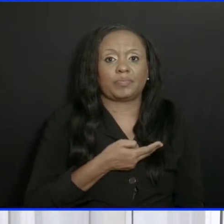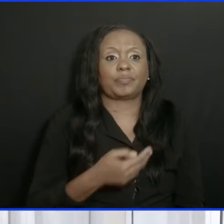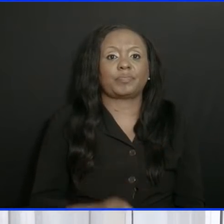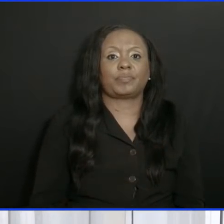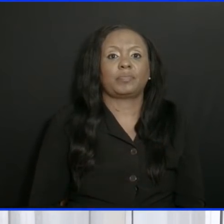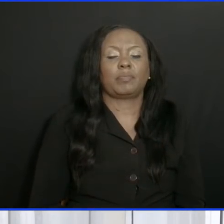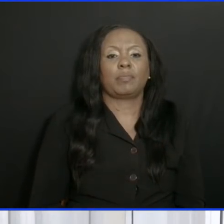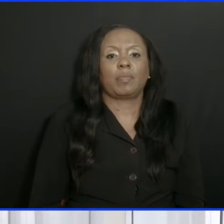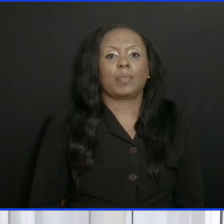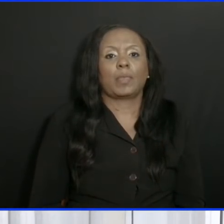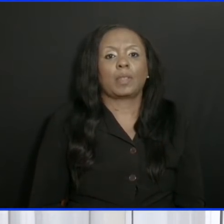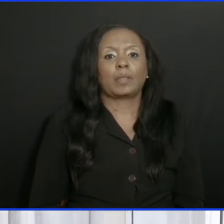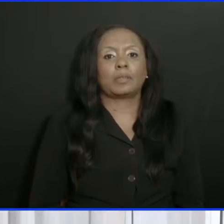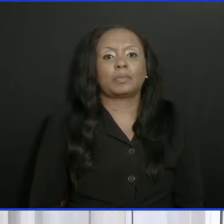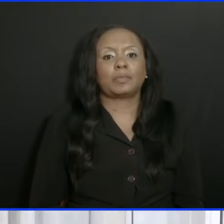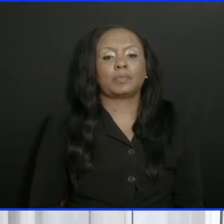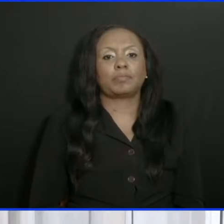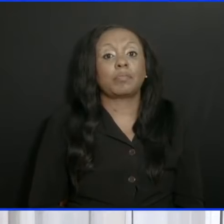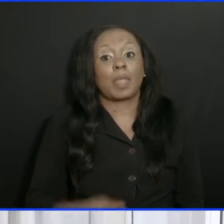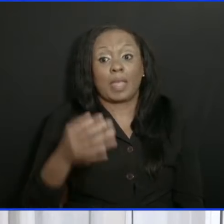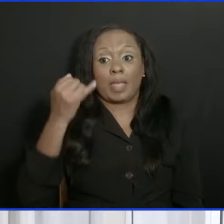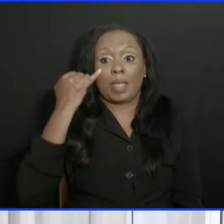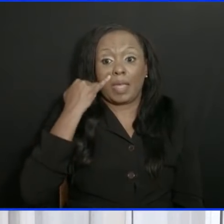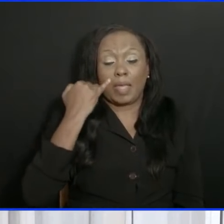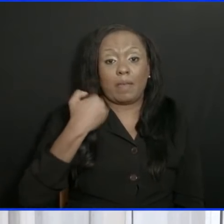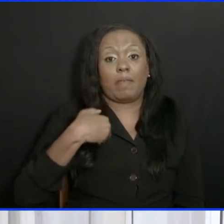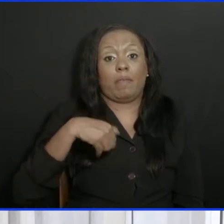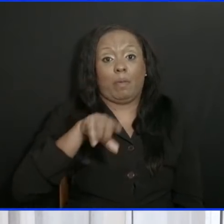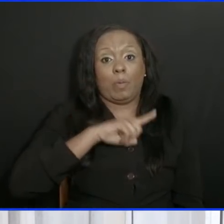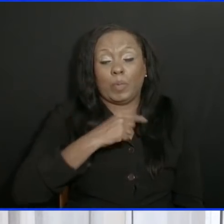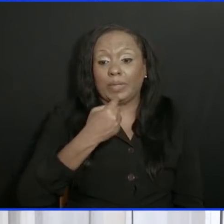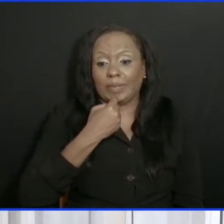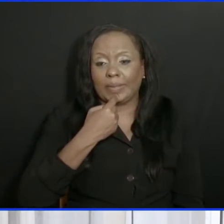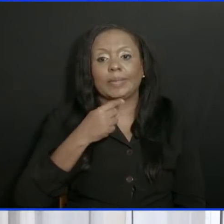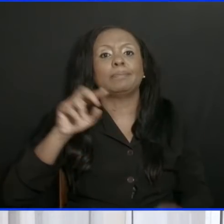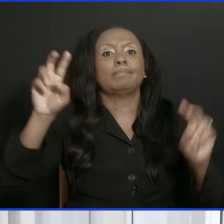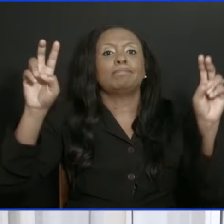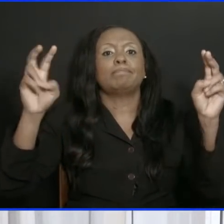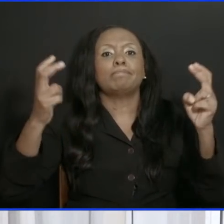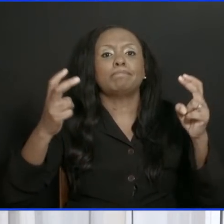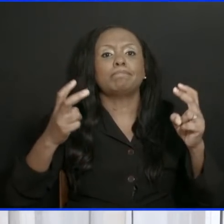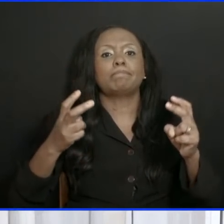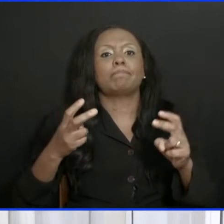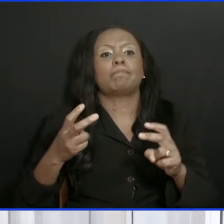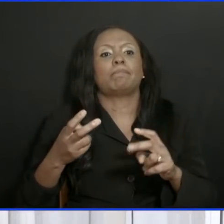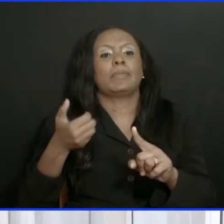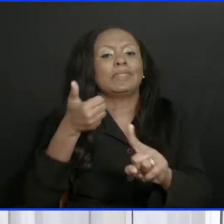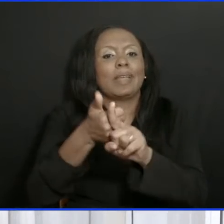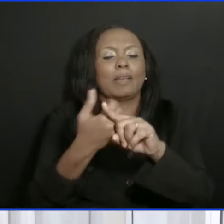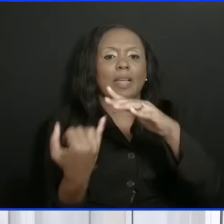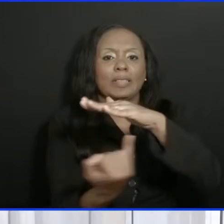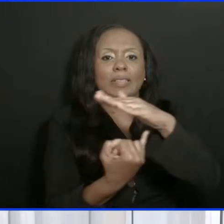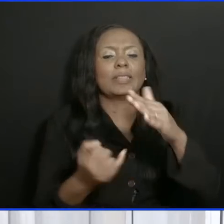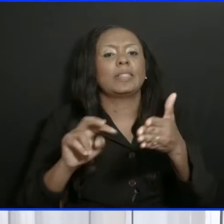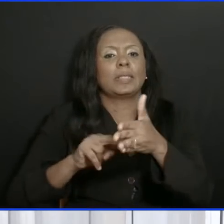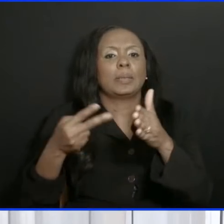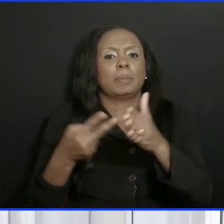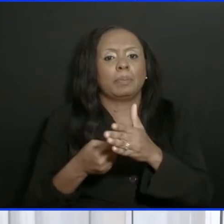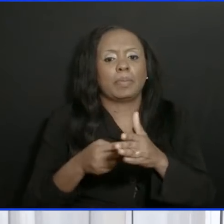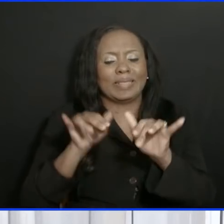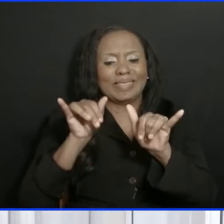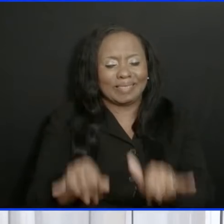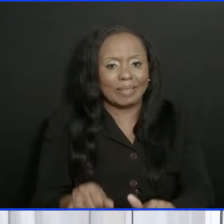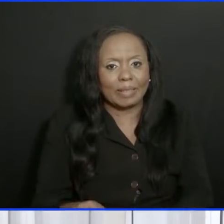of self-isolation puts on you the responsibility to mask and double mask if you have to. But the bottom line